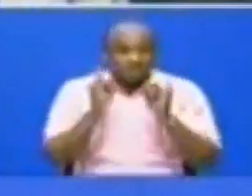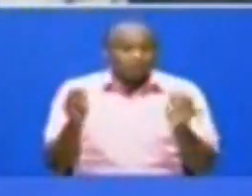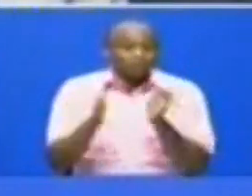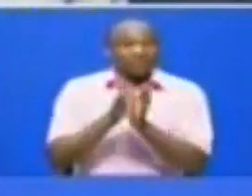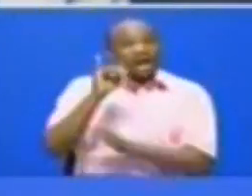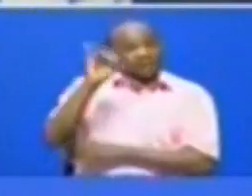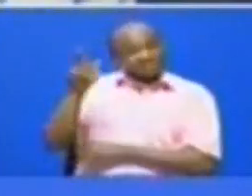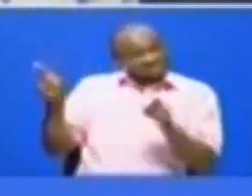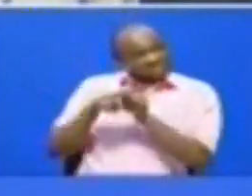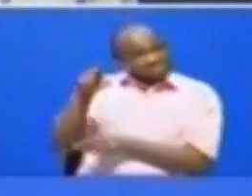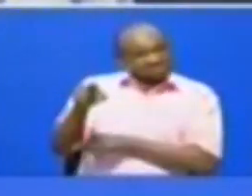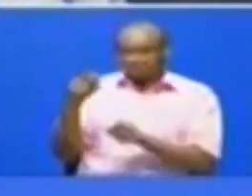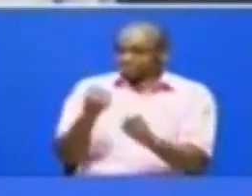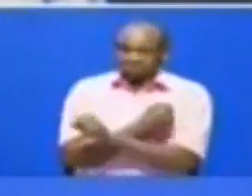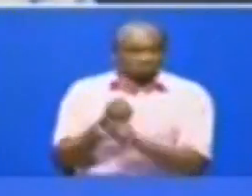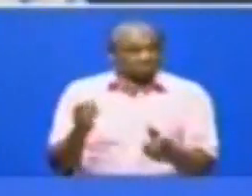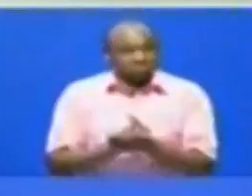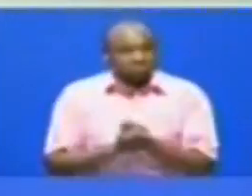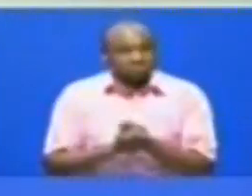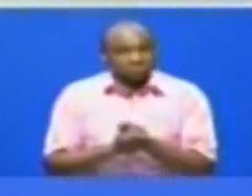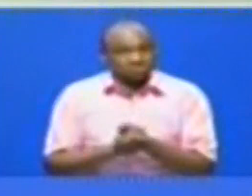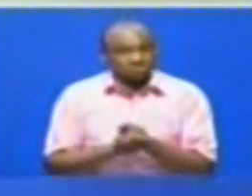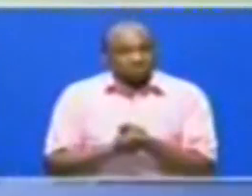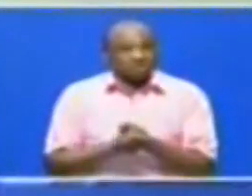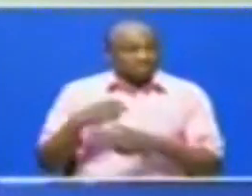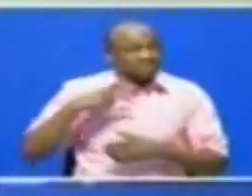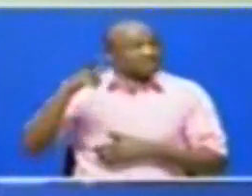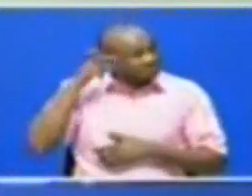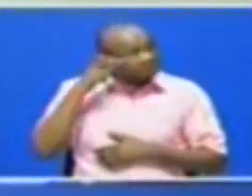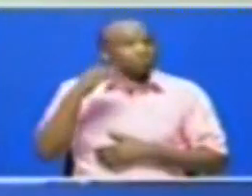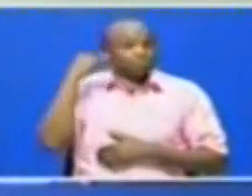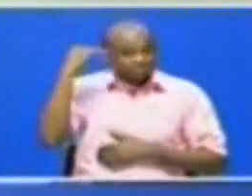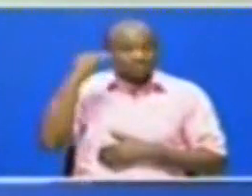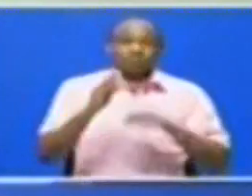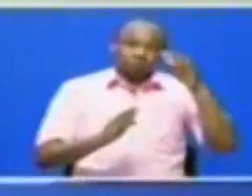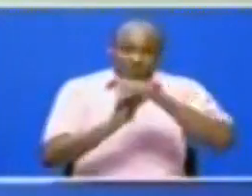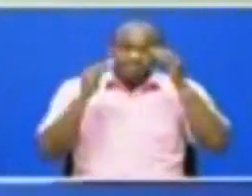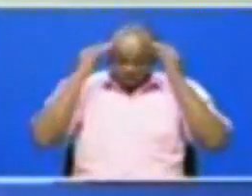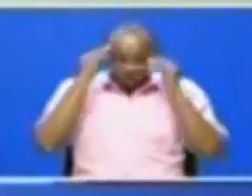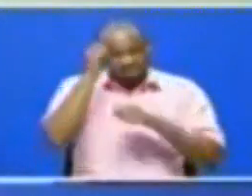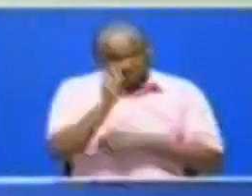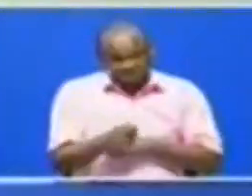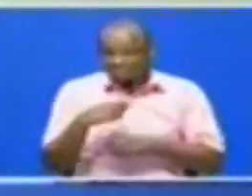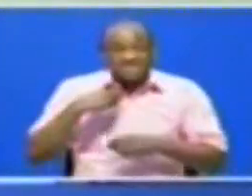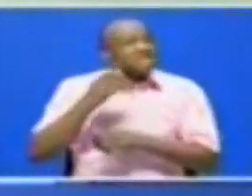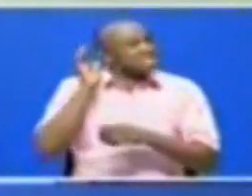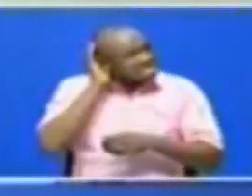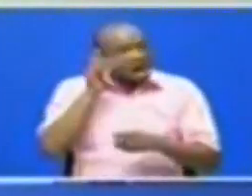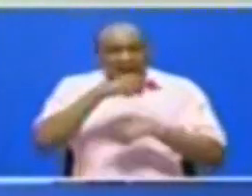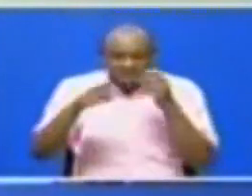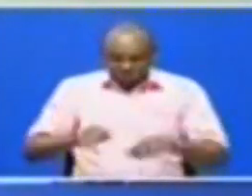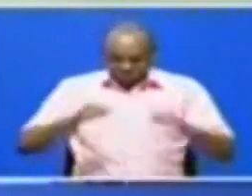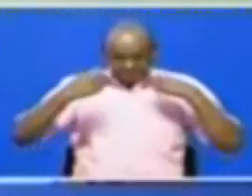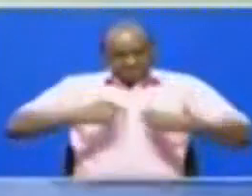tume ambayo imefanya hii. I listened to the Supreme Court judgment and I didn't hear anything about the